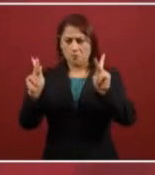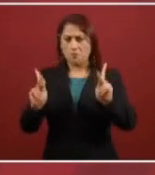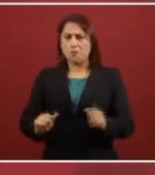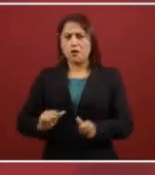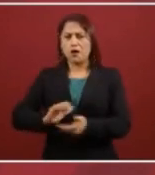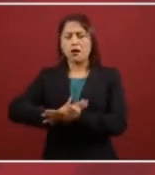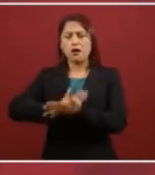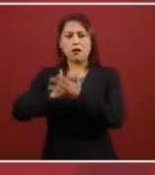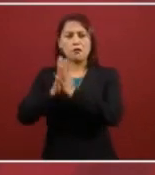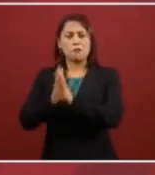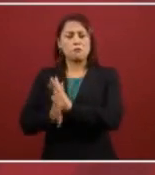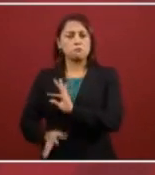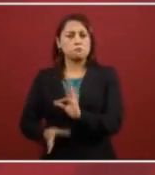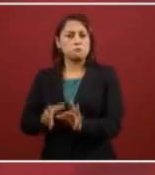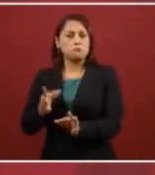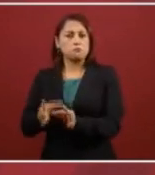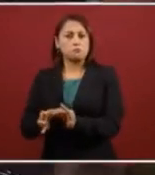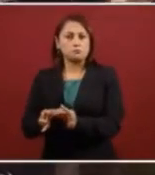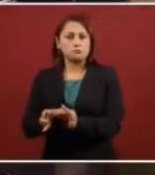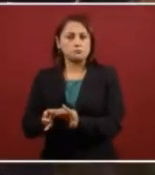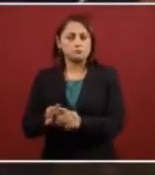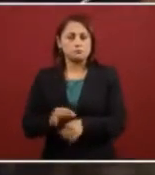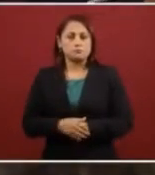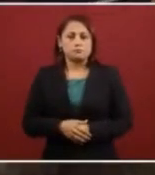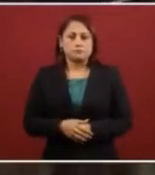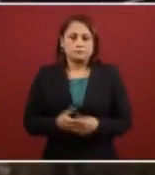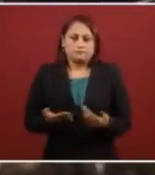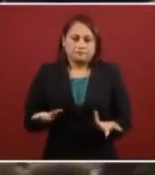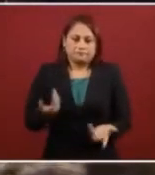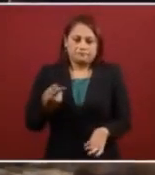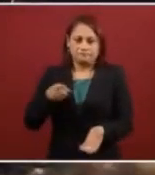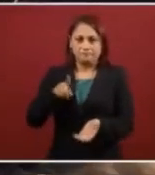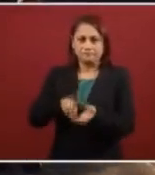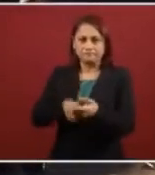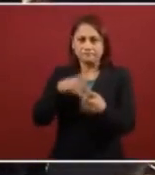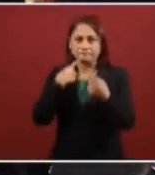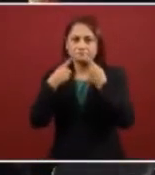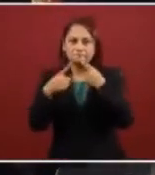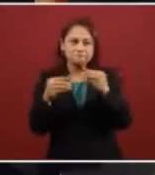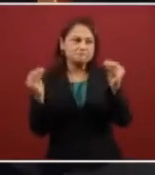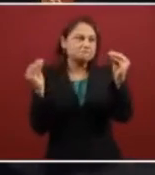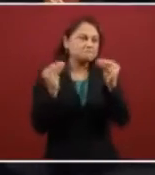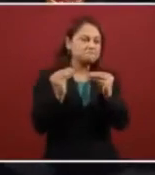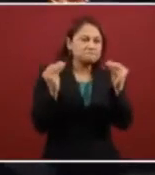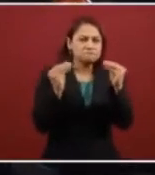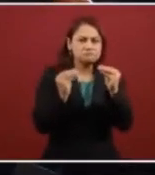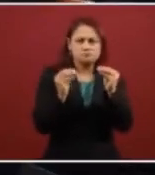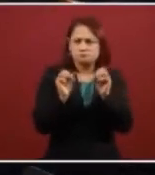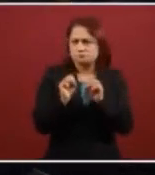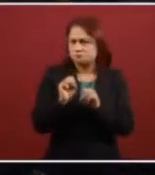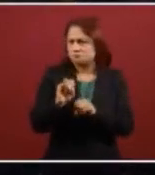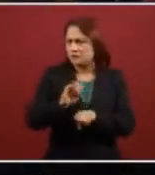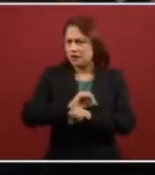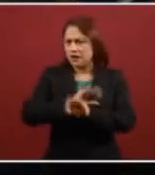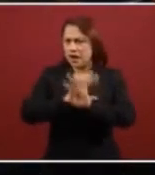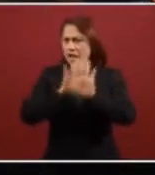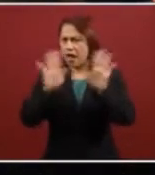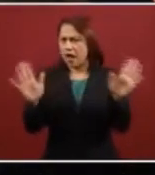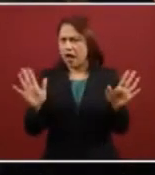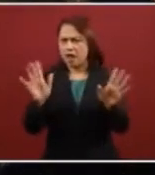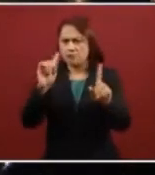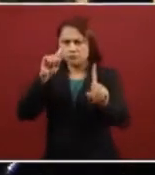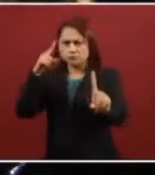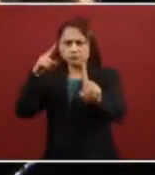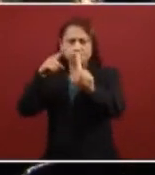there are some debate, debates, pues esto es but con sustancial a la democracia. That's dealing with